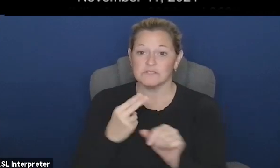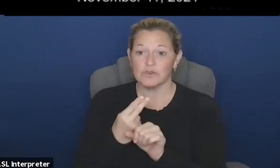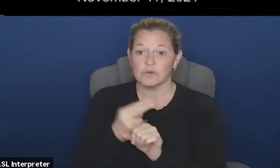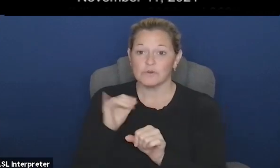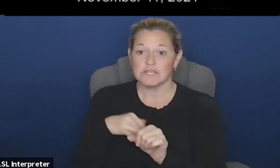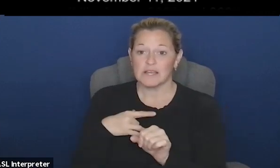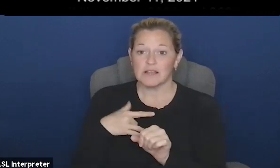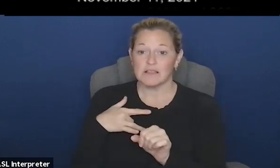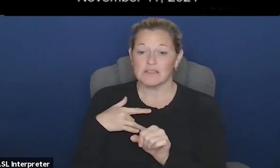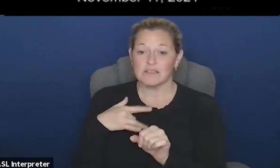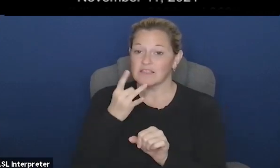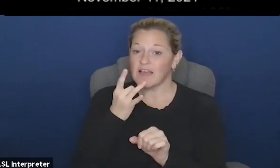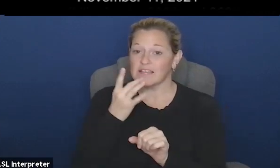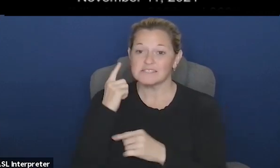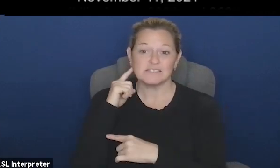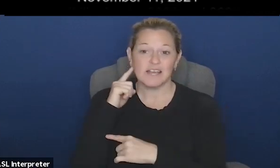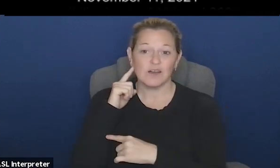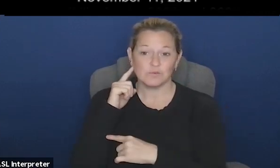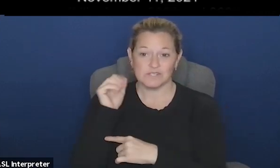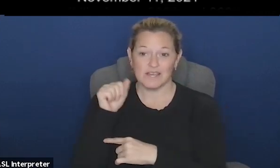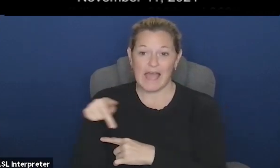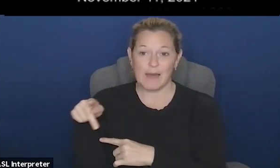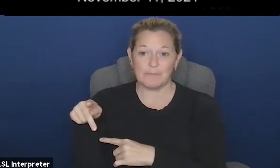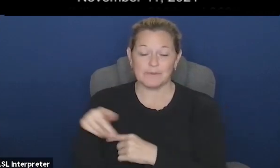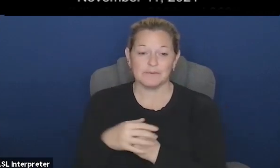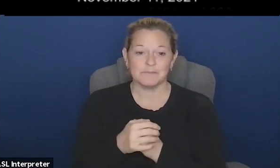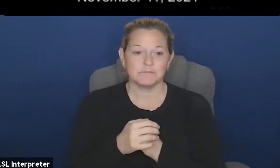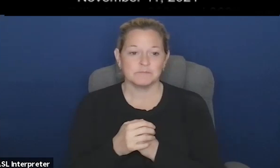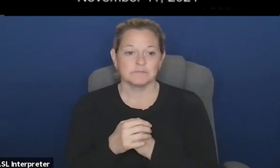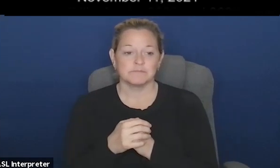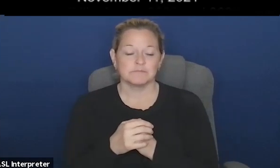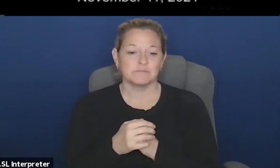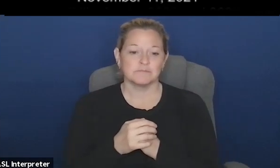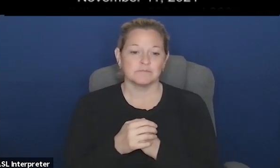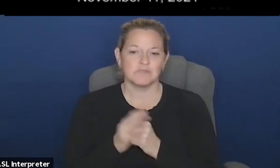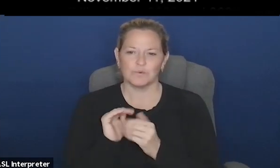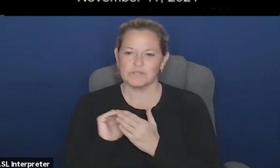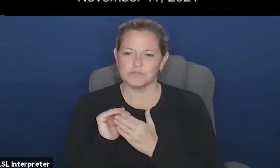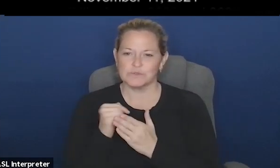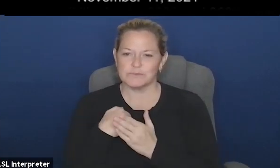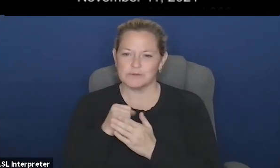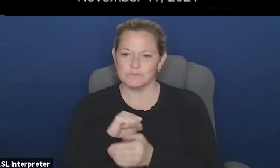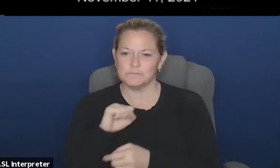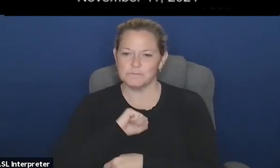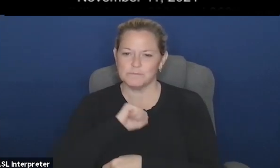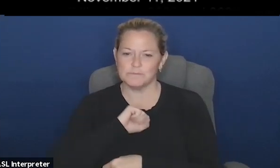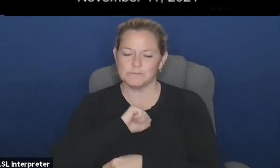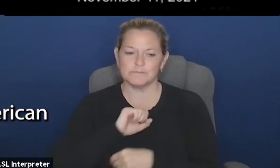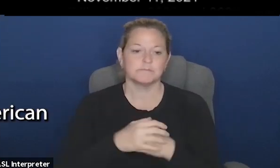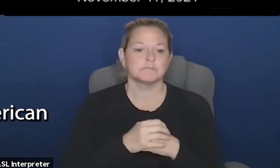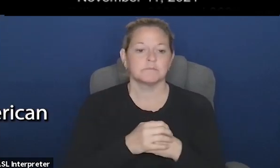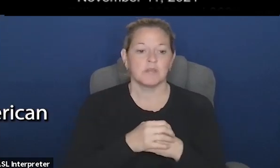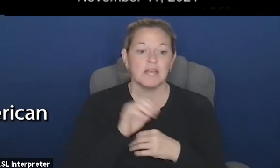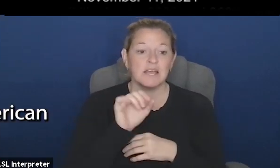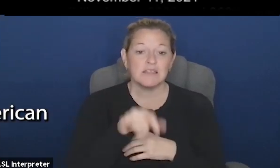is being clipped by, there we go. Excuse me. So as Sòley mentioned, the original LightSound was designed